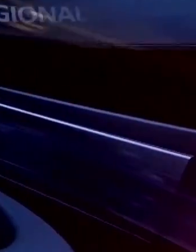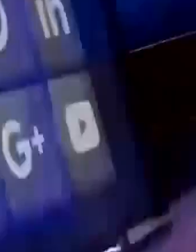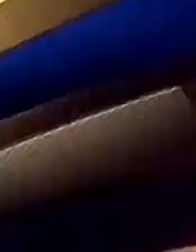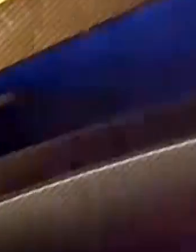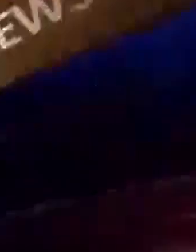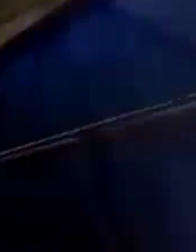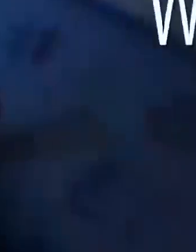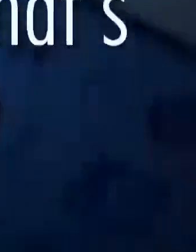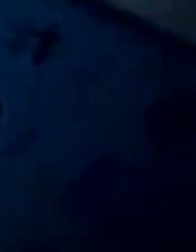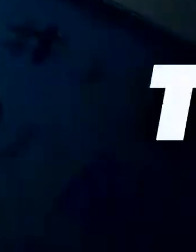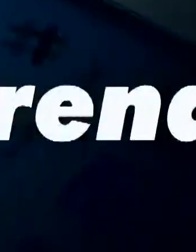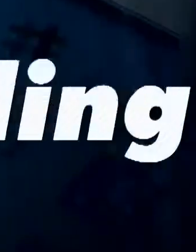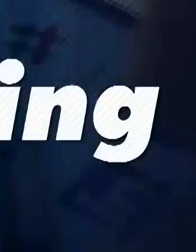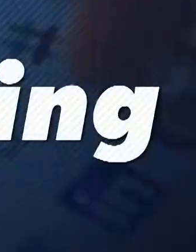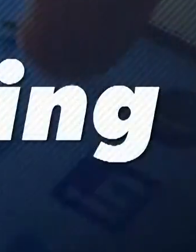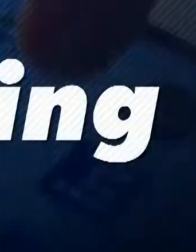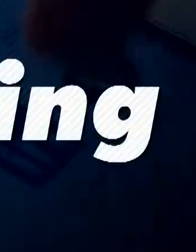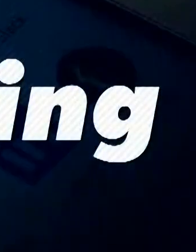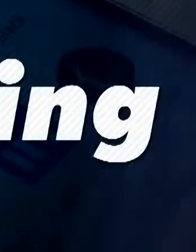family.